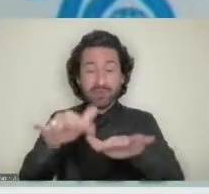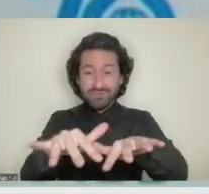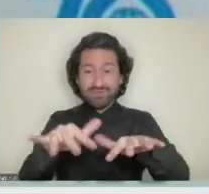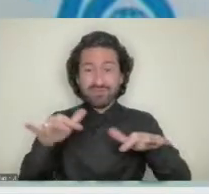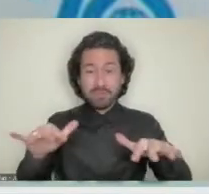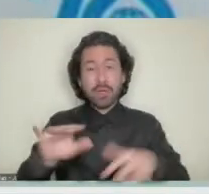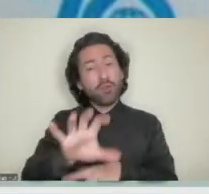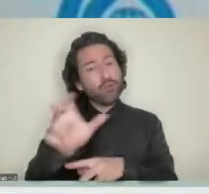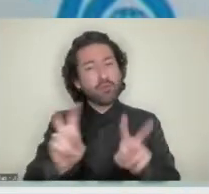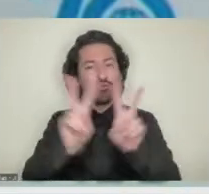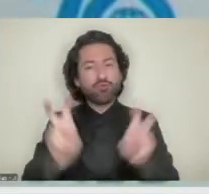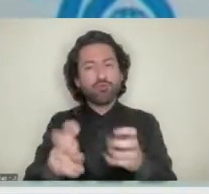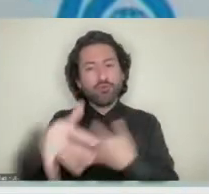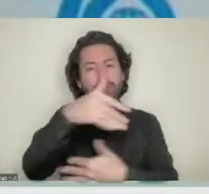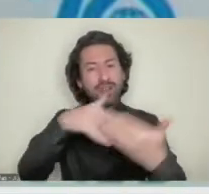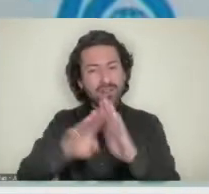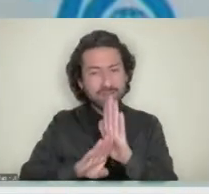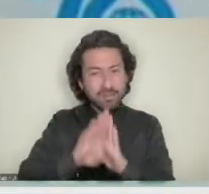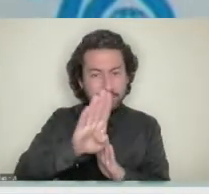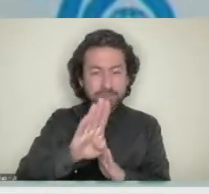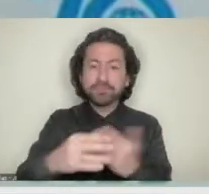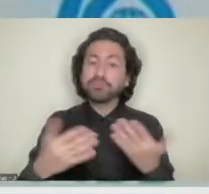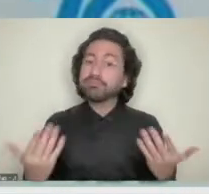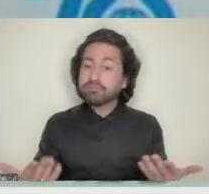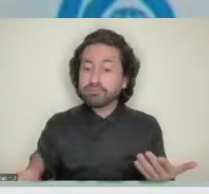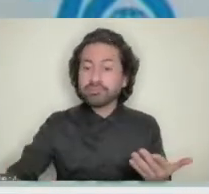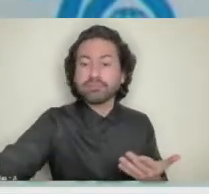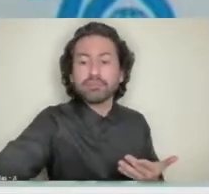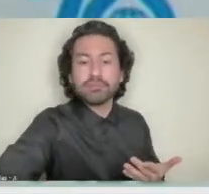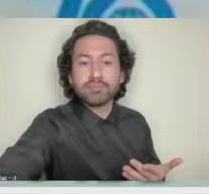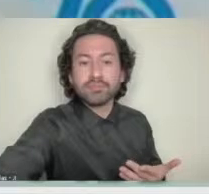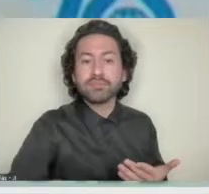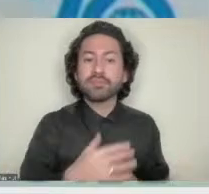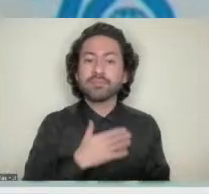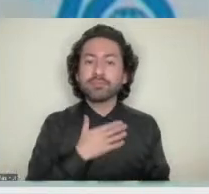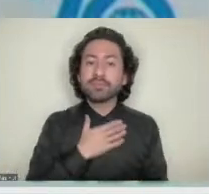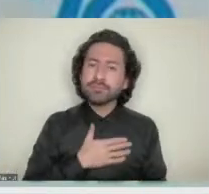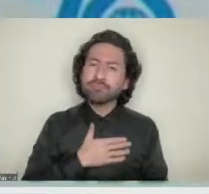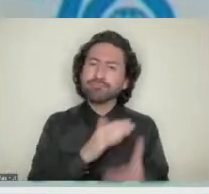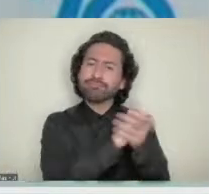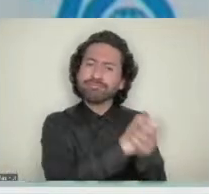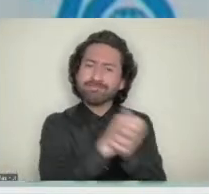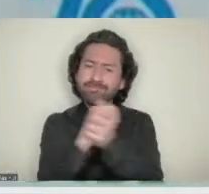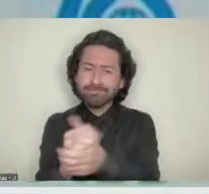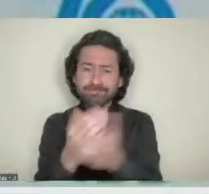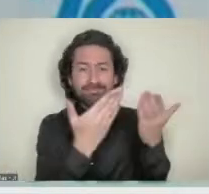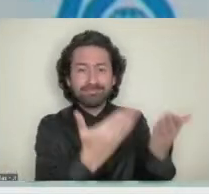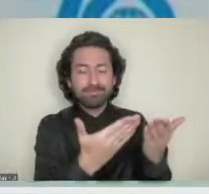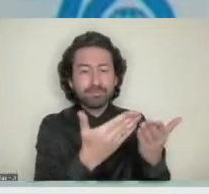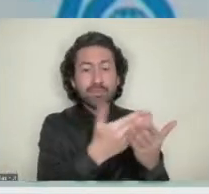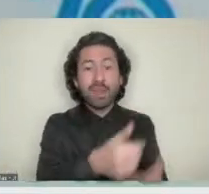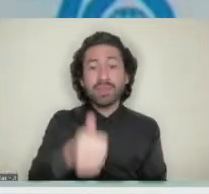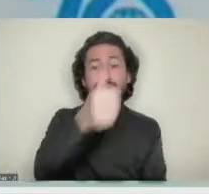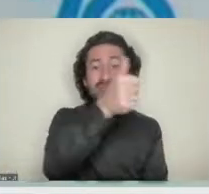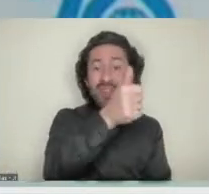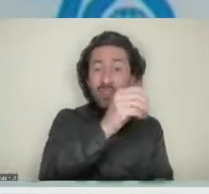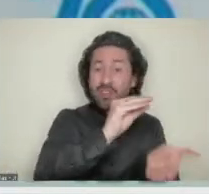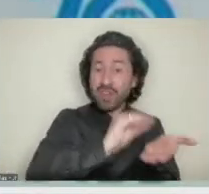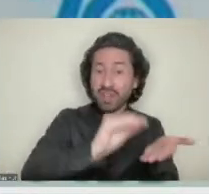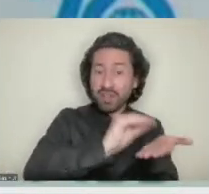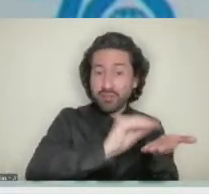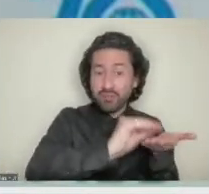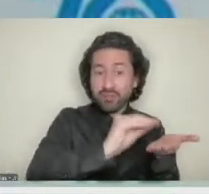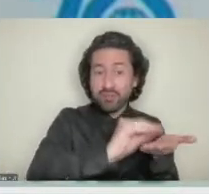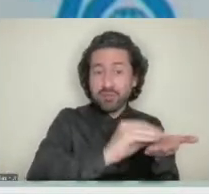fourth regional seminar of social development. And I want to communicate to the executive director